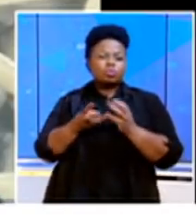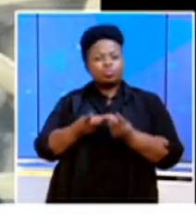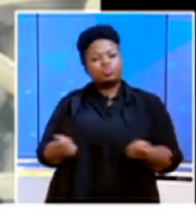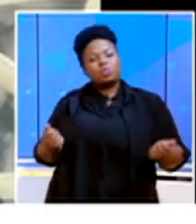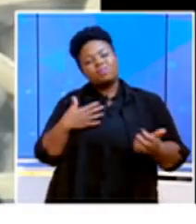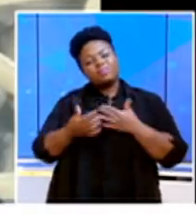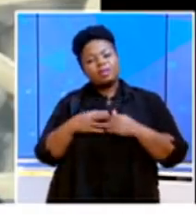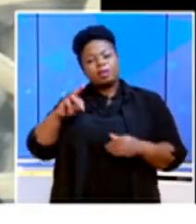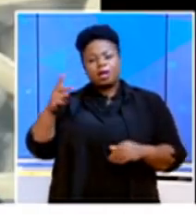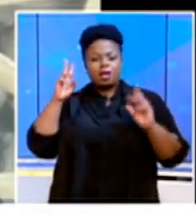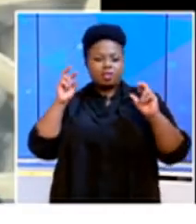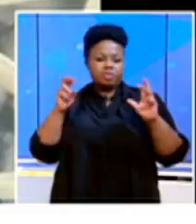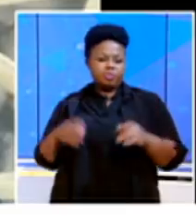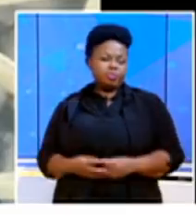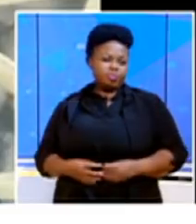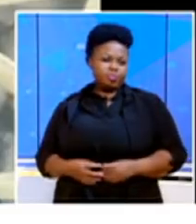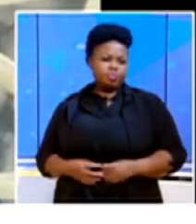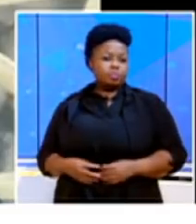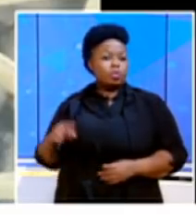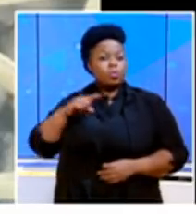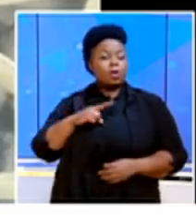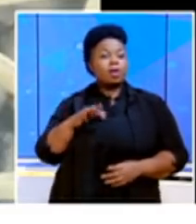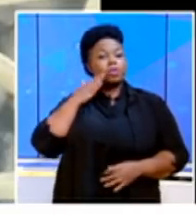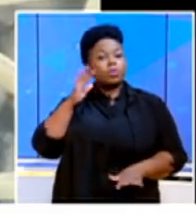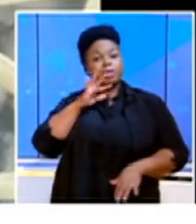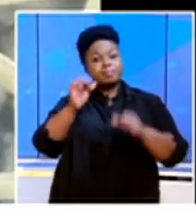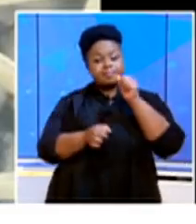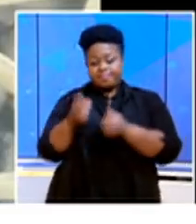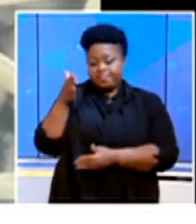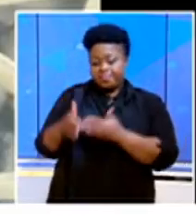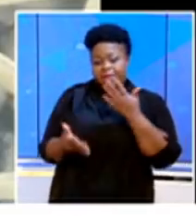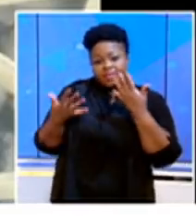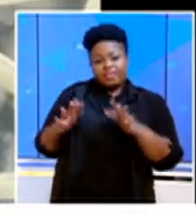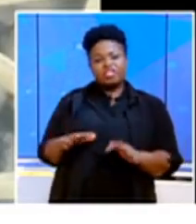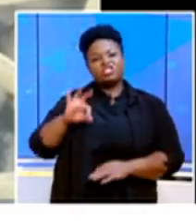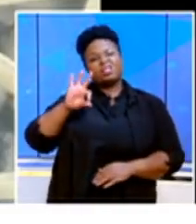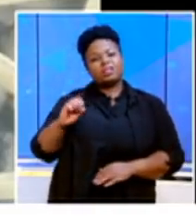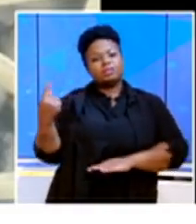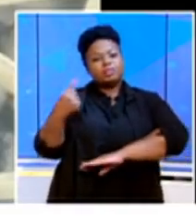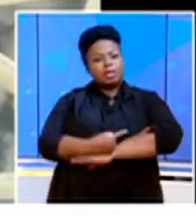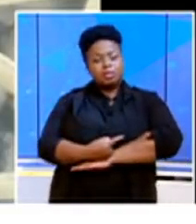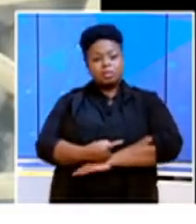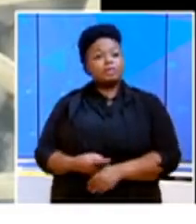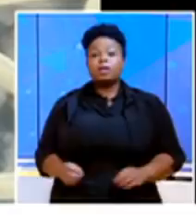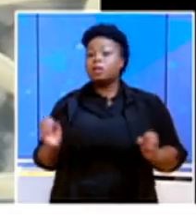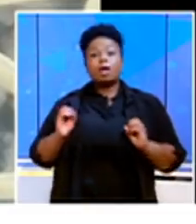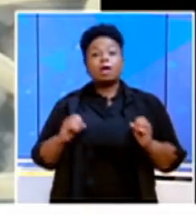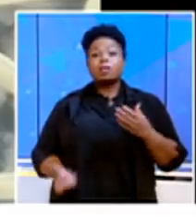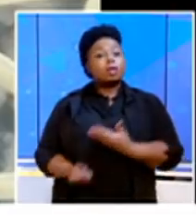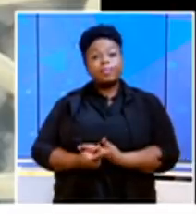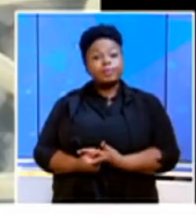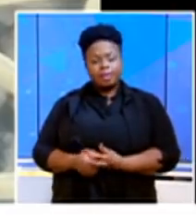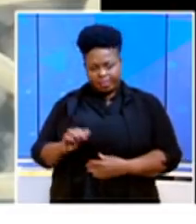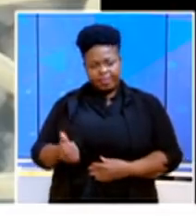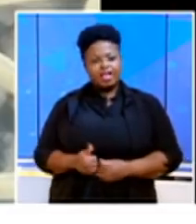that they might want to deal with. So that at the conclusion of the 30-day period, if no action has not been